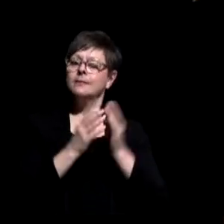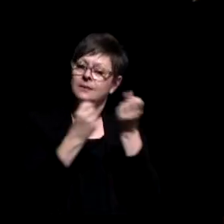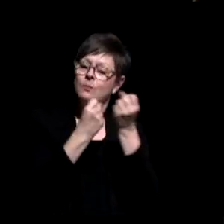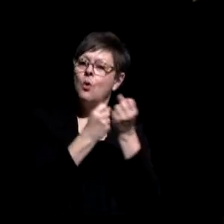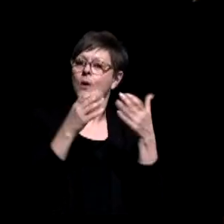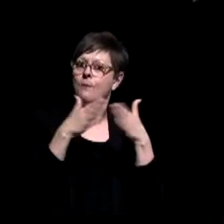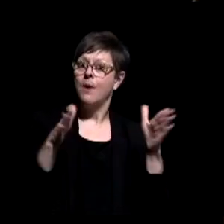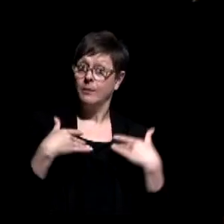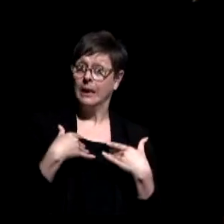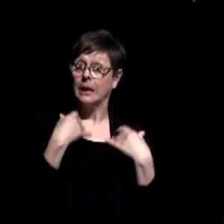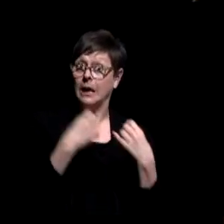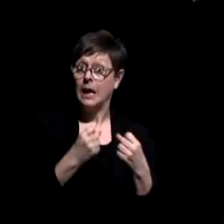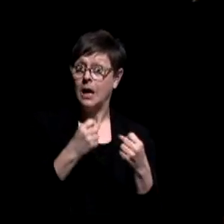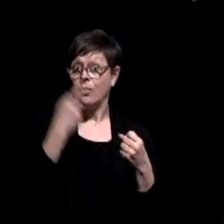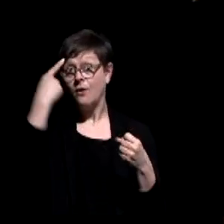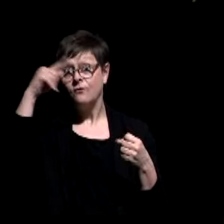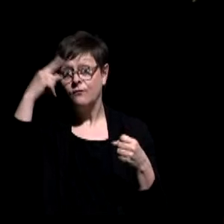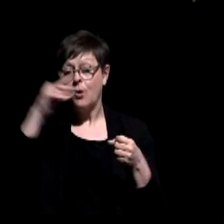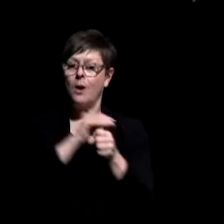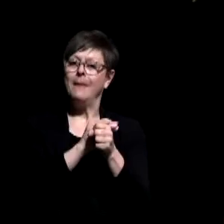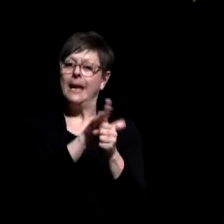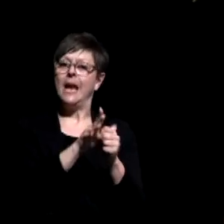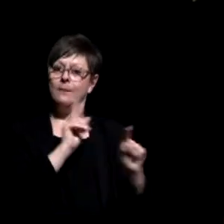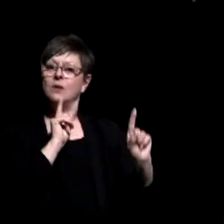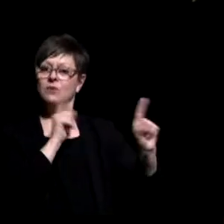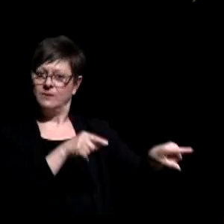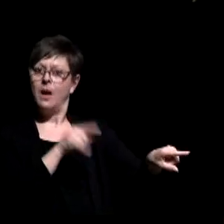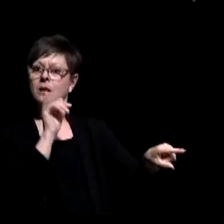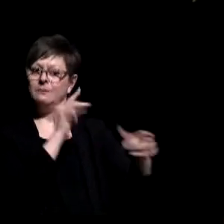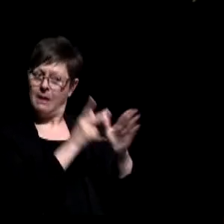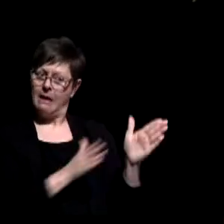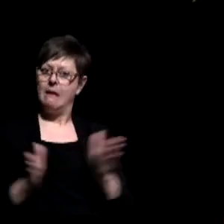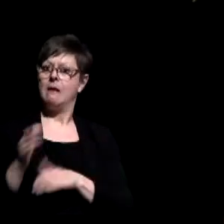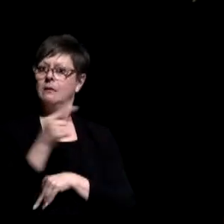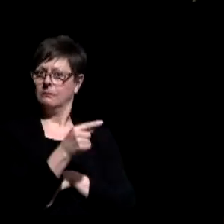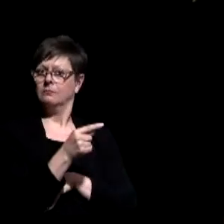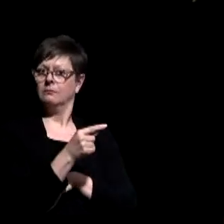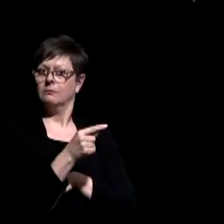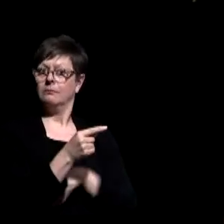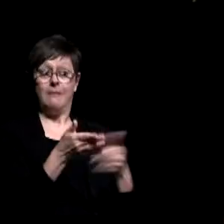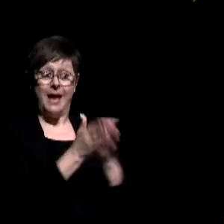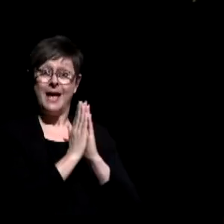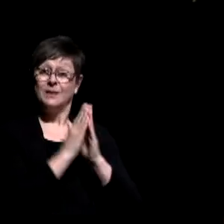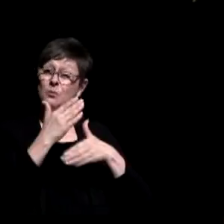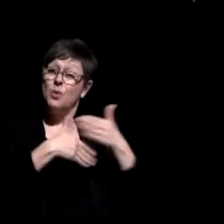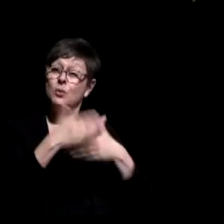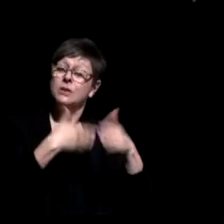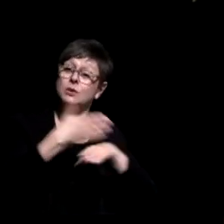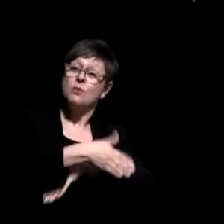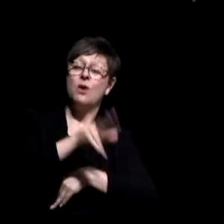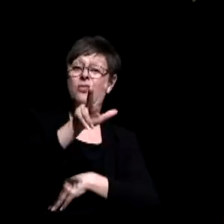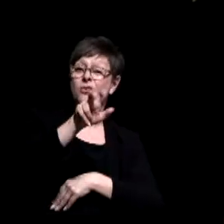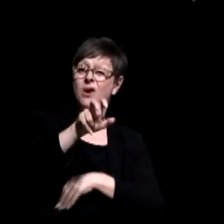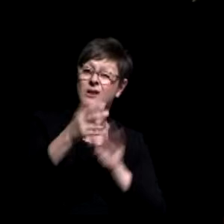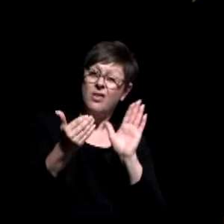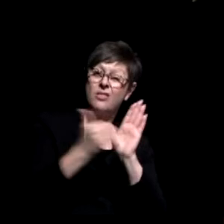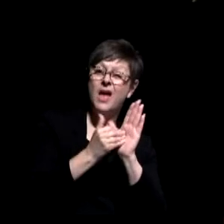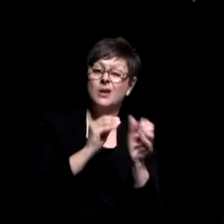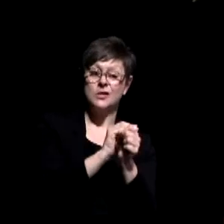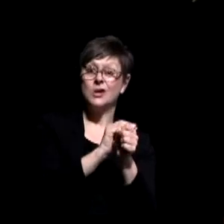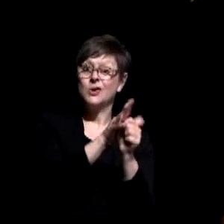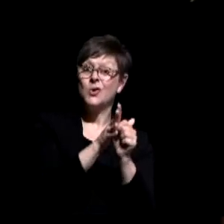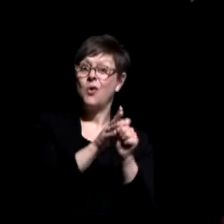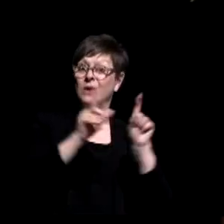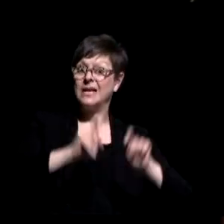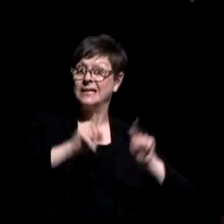the ongoing pandemic response initiatives, and were asked to process over 300,000 COVID-19